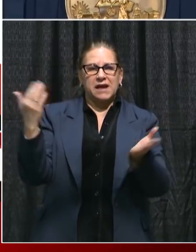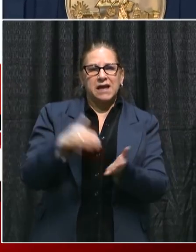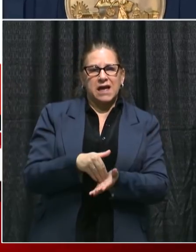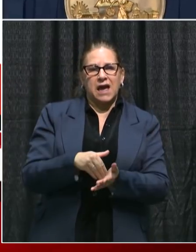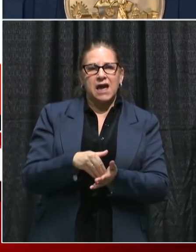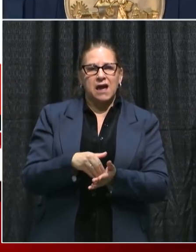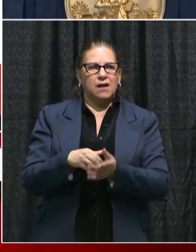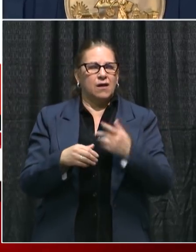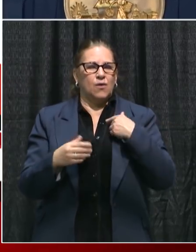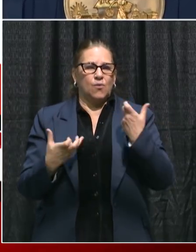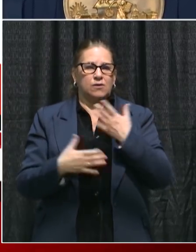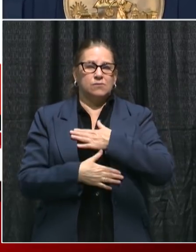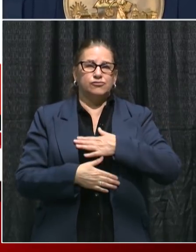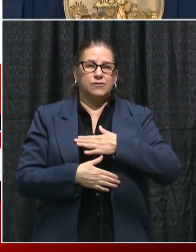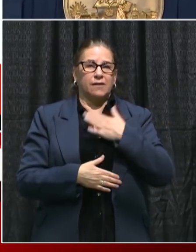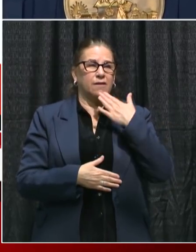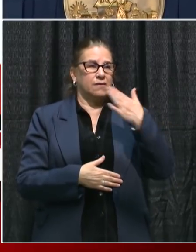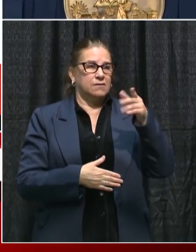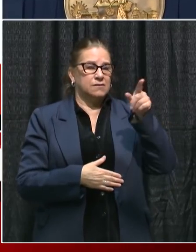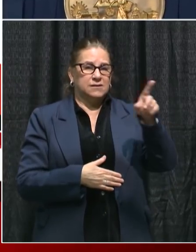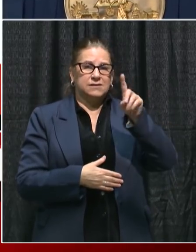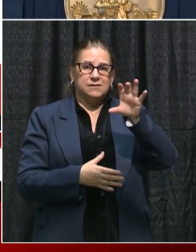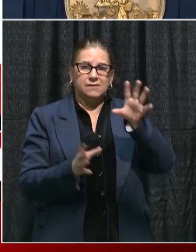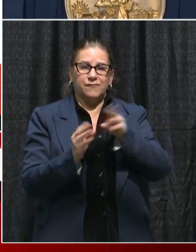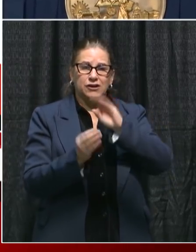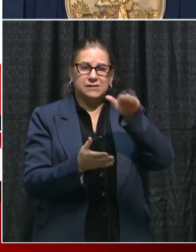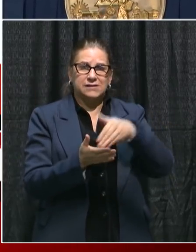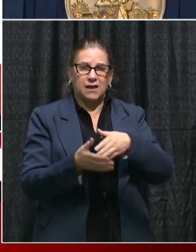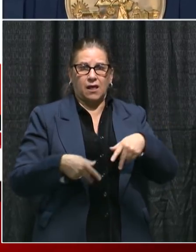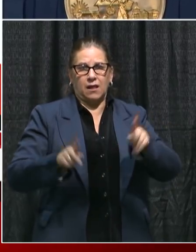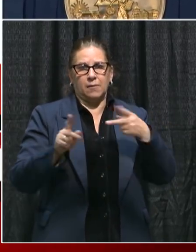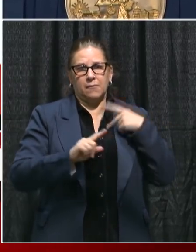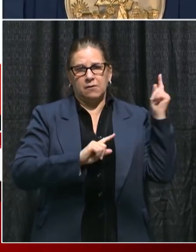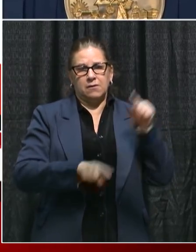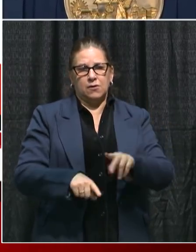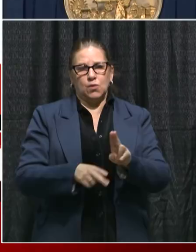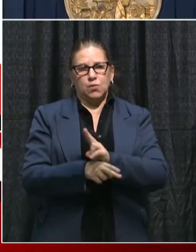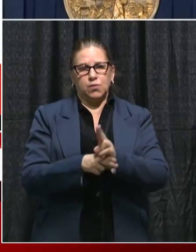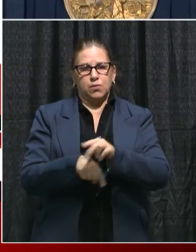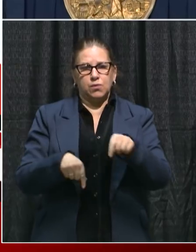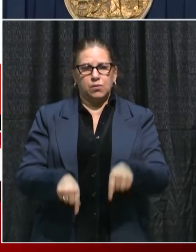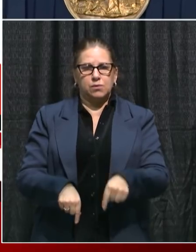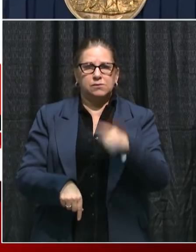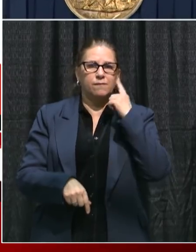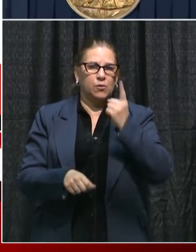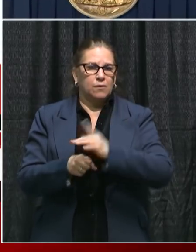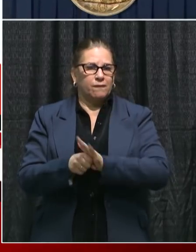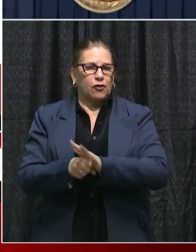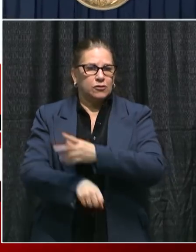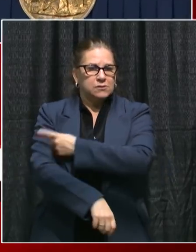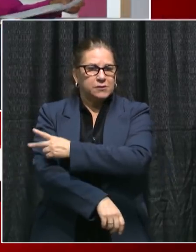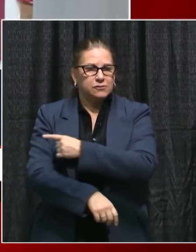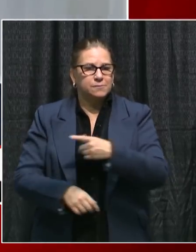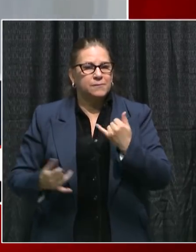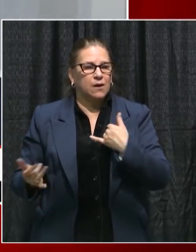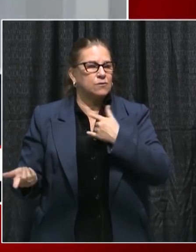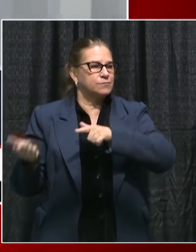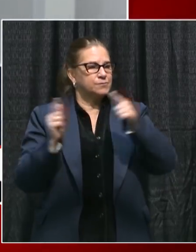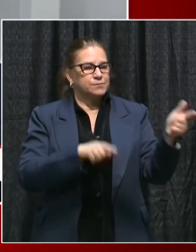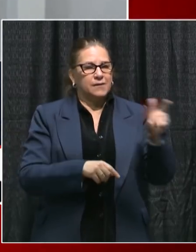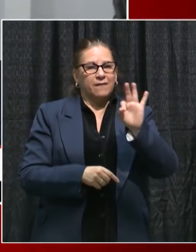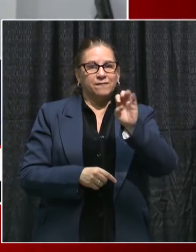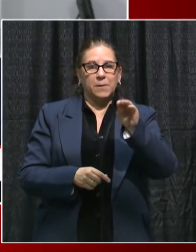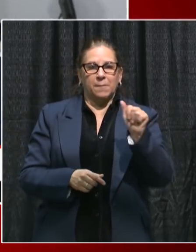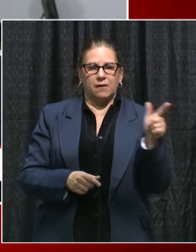me now turn to Administrator Gaynor to speak on behalf of FEMA. Good morning, and thank you, Mayor